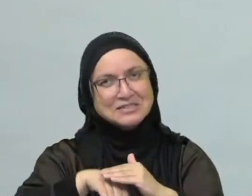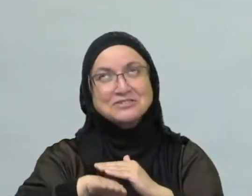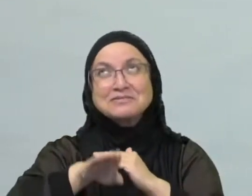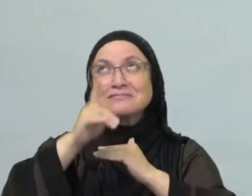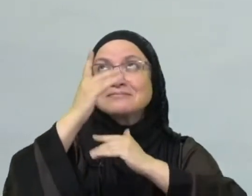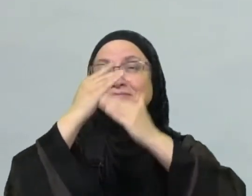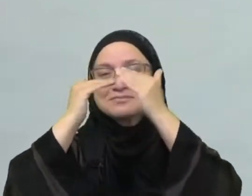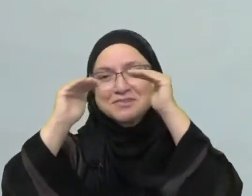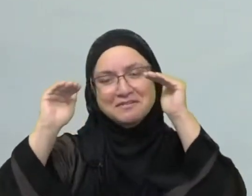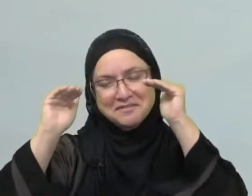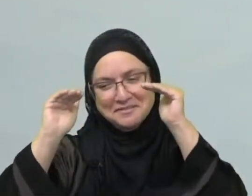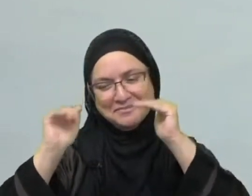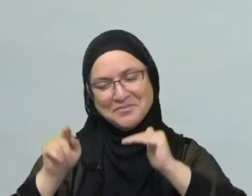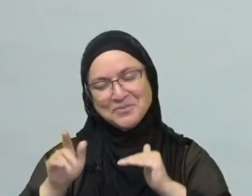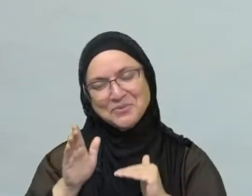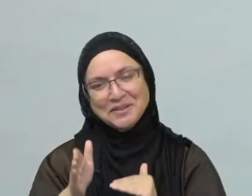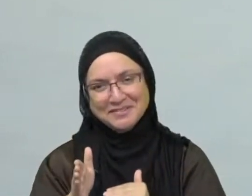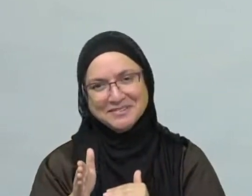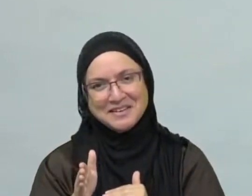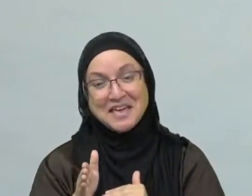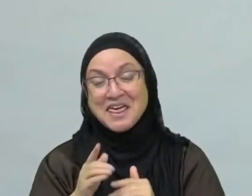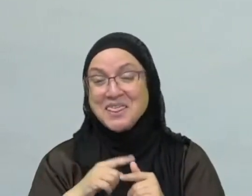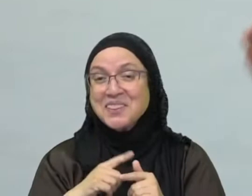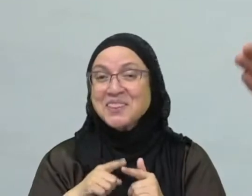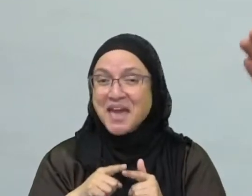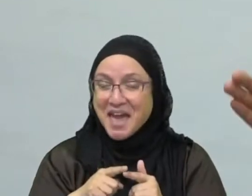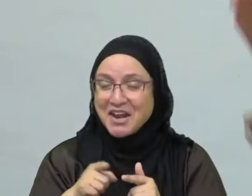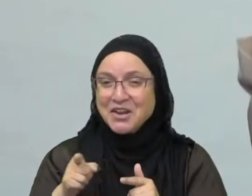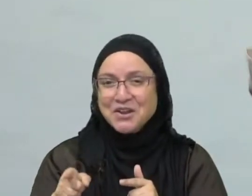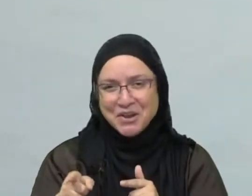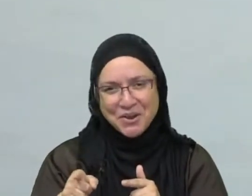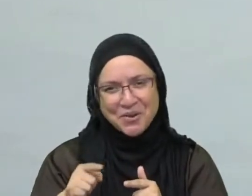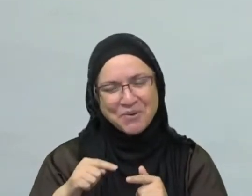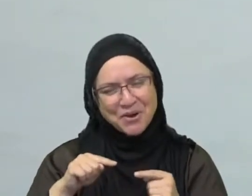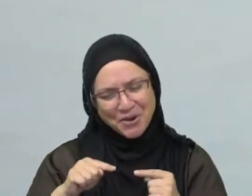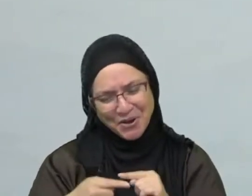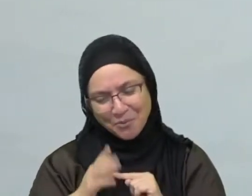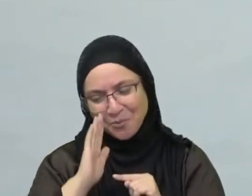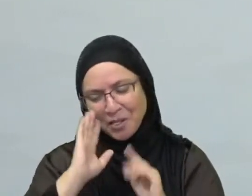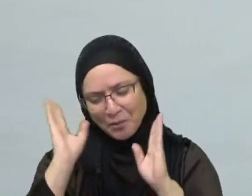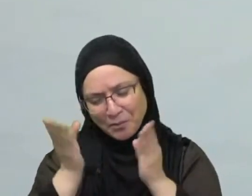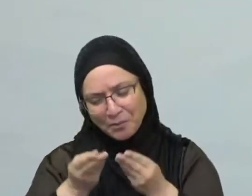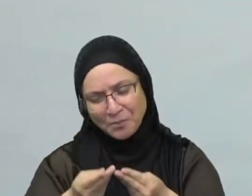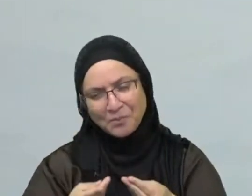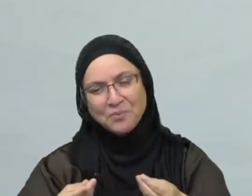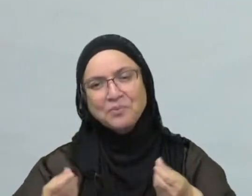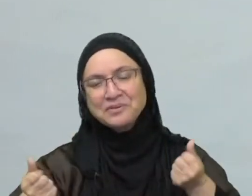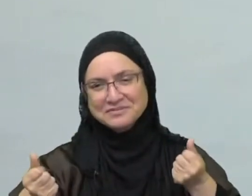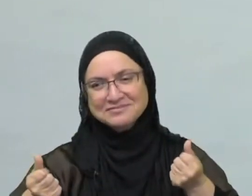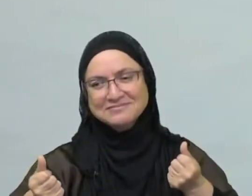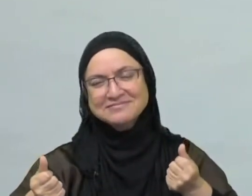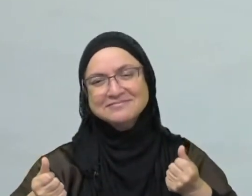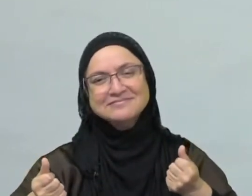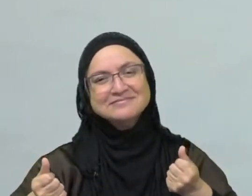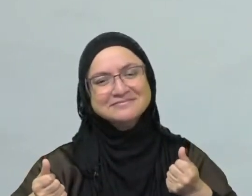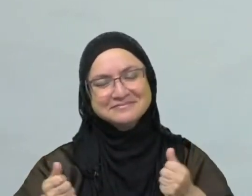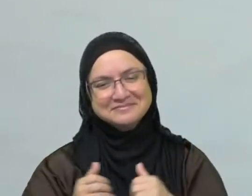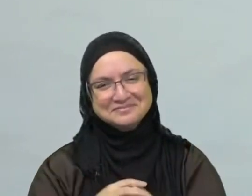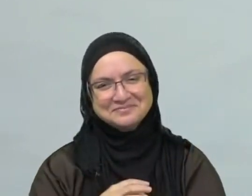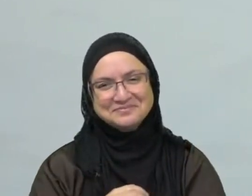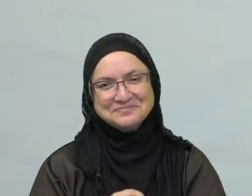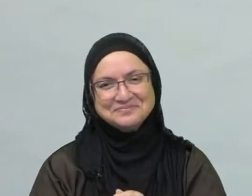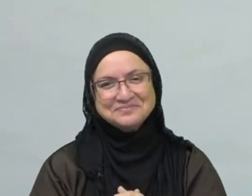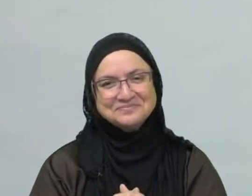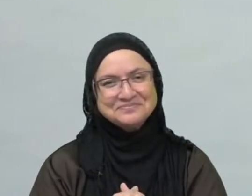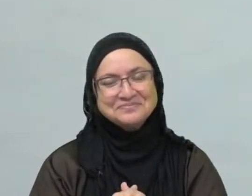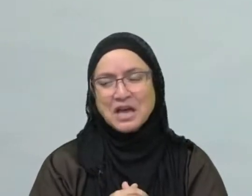Dear brothers and sisters, I'm sharing this particular part because it is in every part of the Quran and every part of the Sunnah.